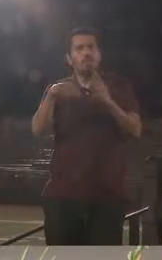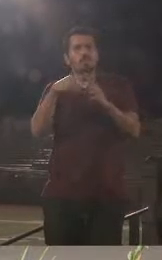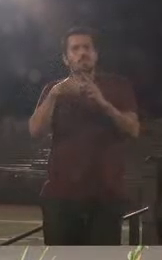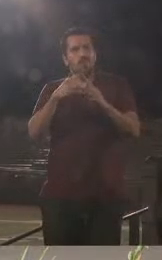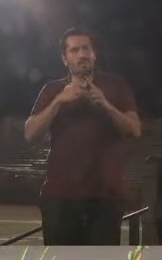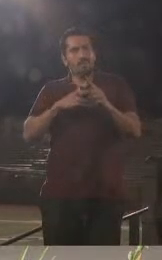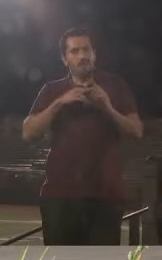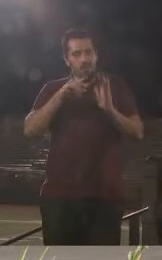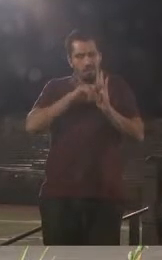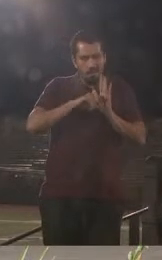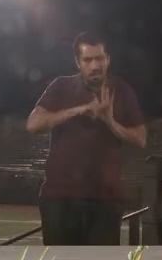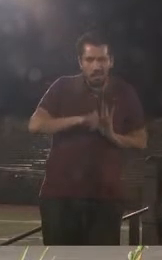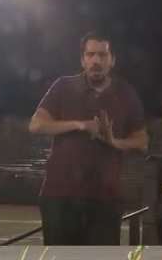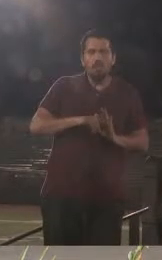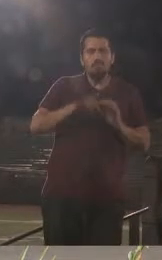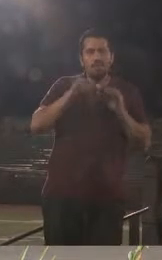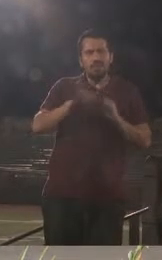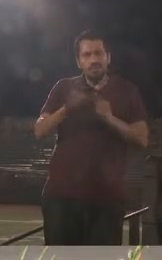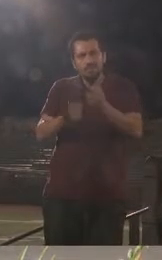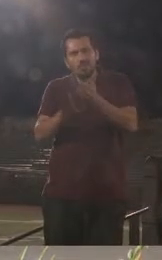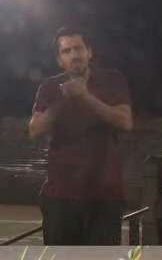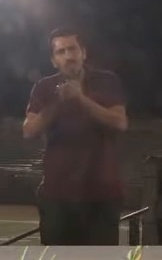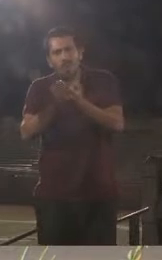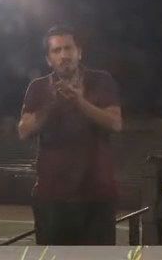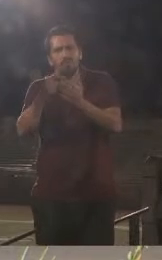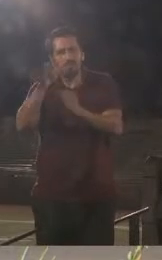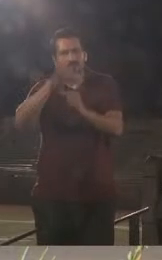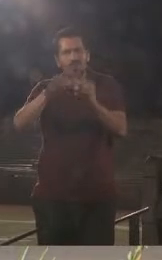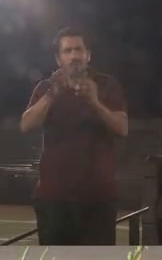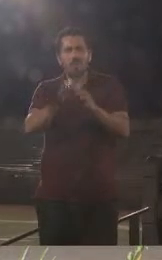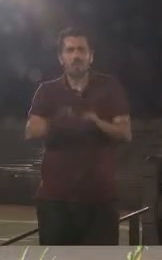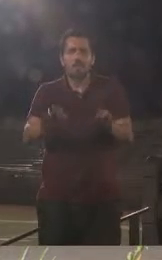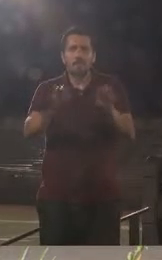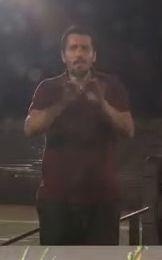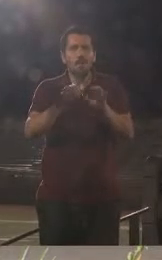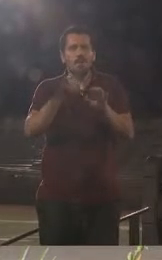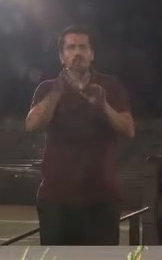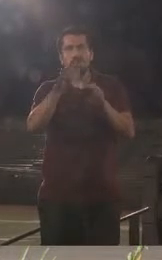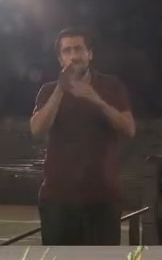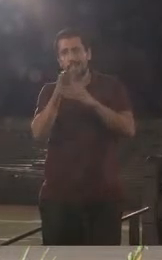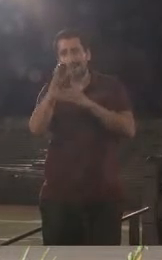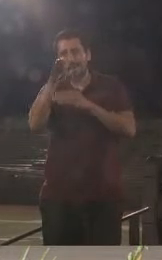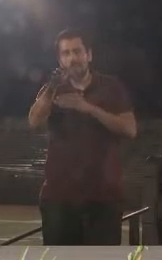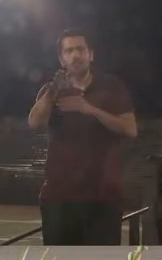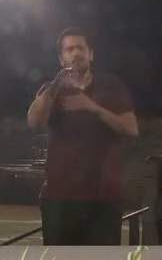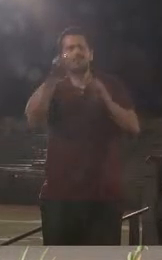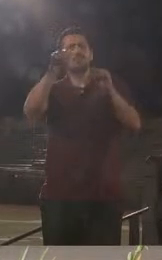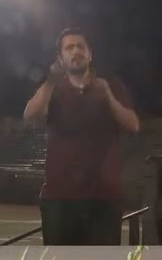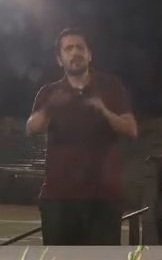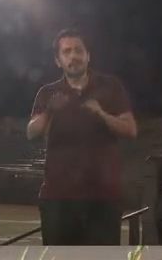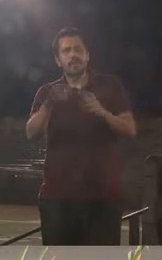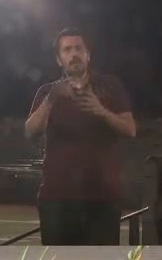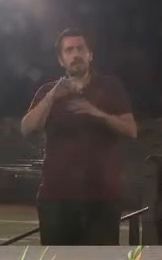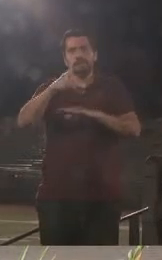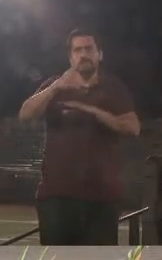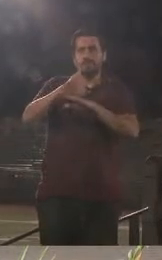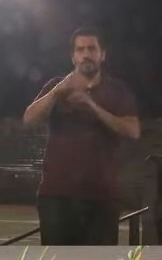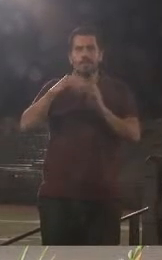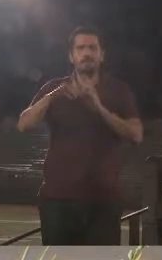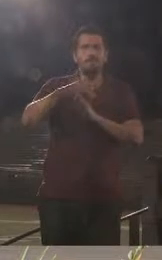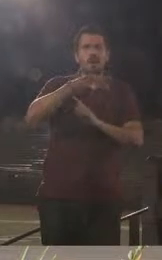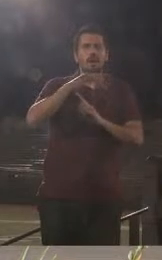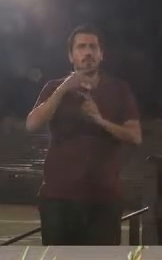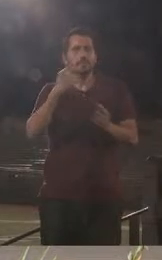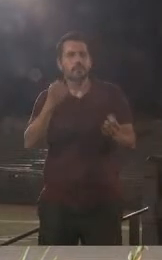times. It's crucial, right, that you walk away knowing that you can foster an environment of understanding and